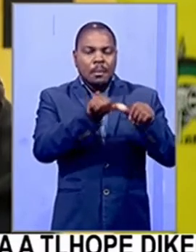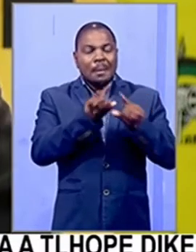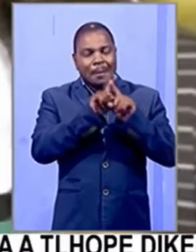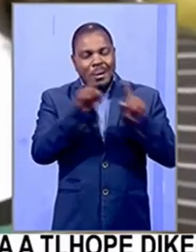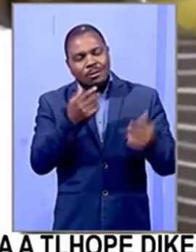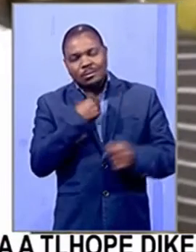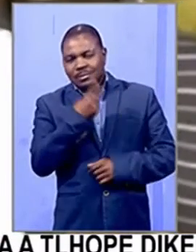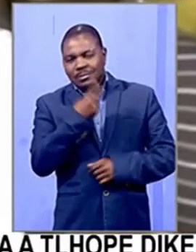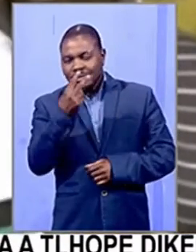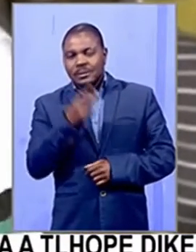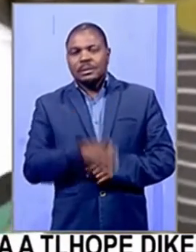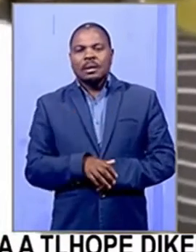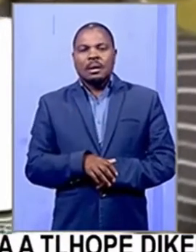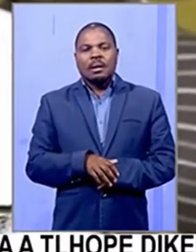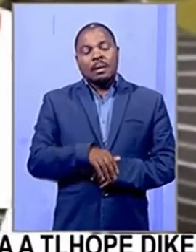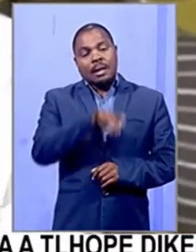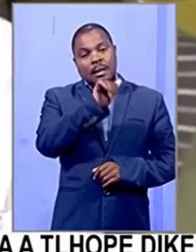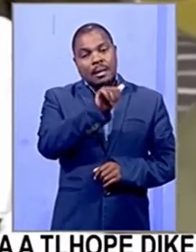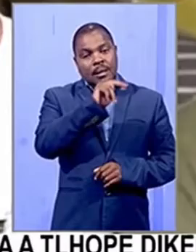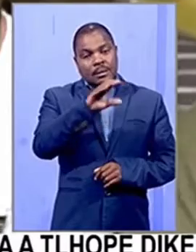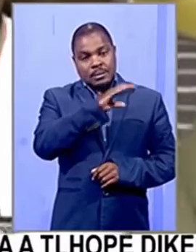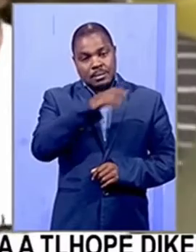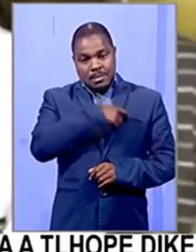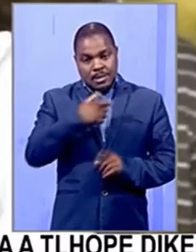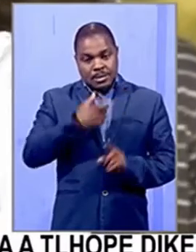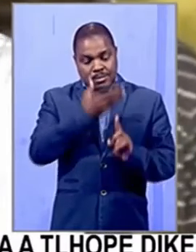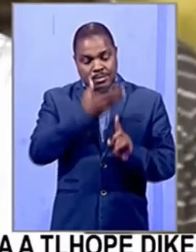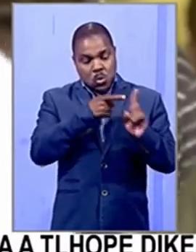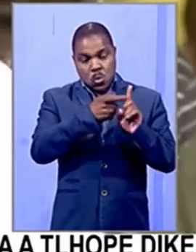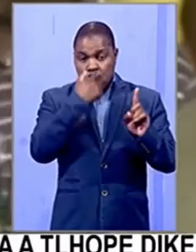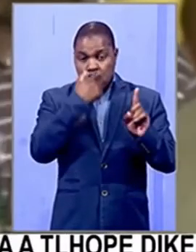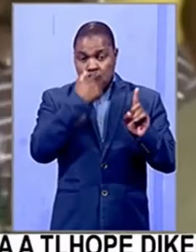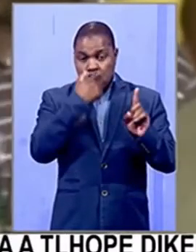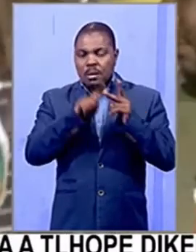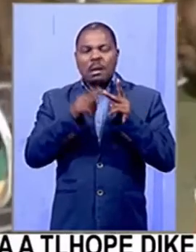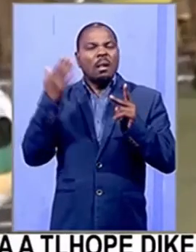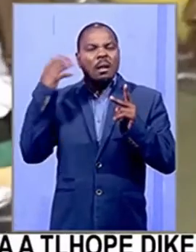gore presidente wa mokgatlho Ramaphosa o tla gadisanela maemo le tona